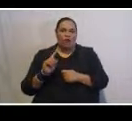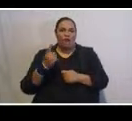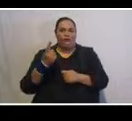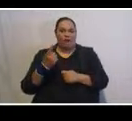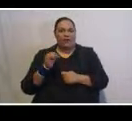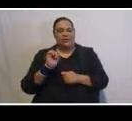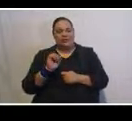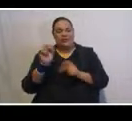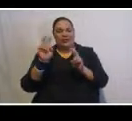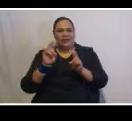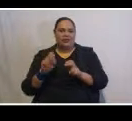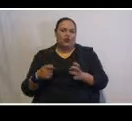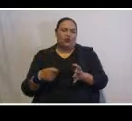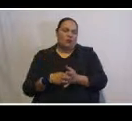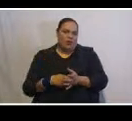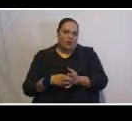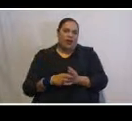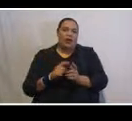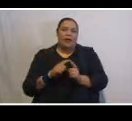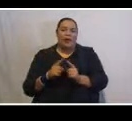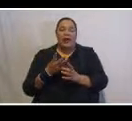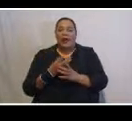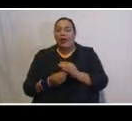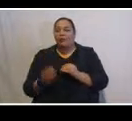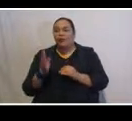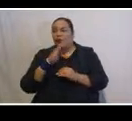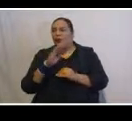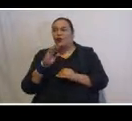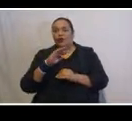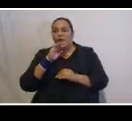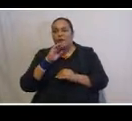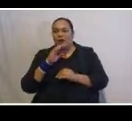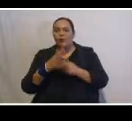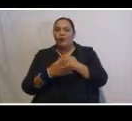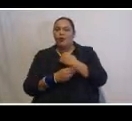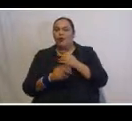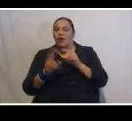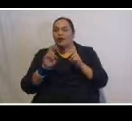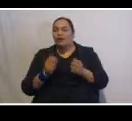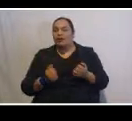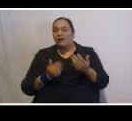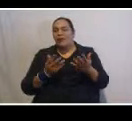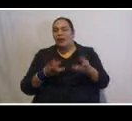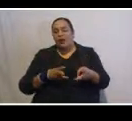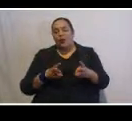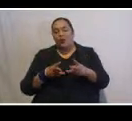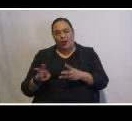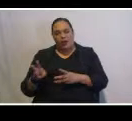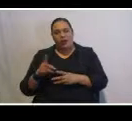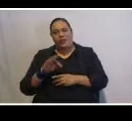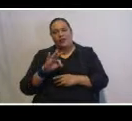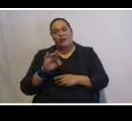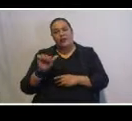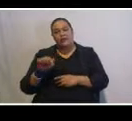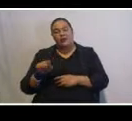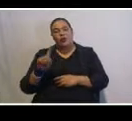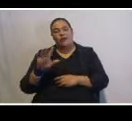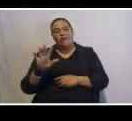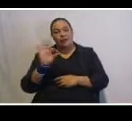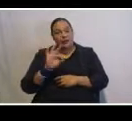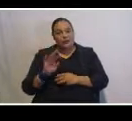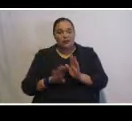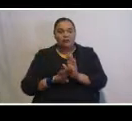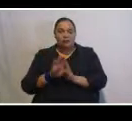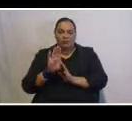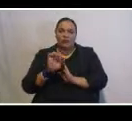of electricity they buy. In the absence of an efficient pro-poor electricity supply mechanism, the 36.15%